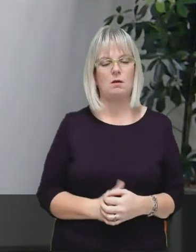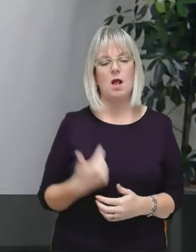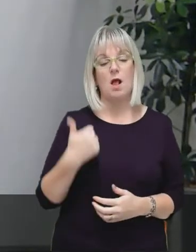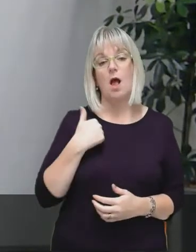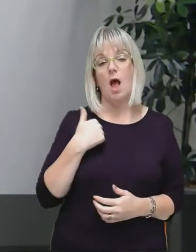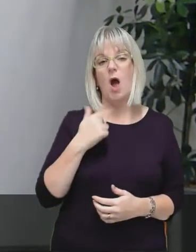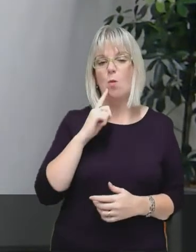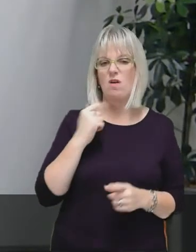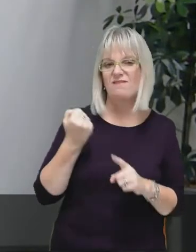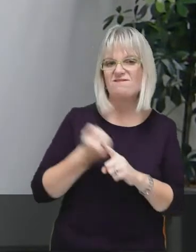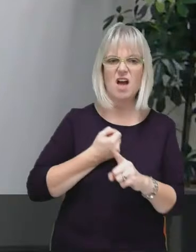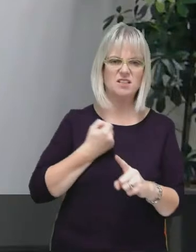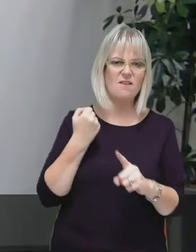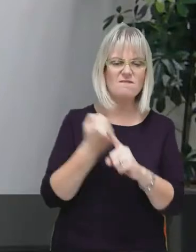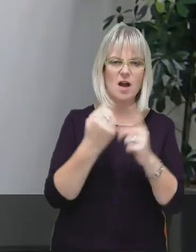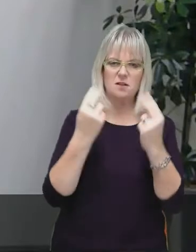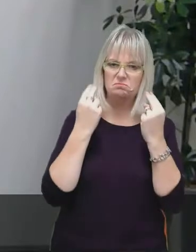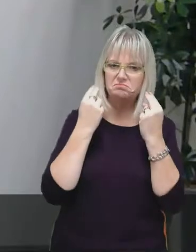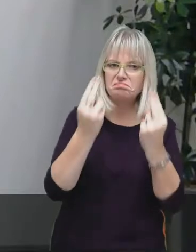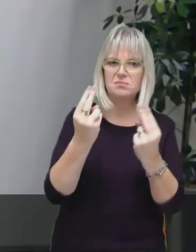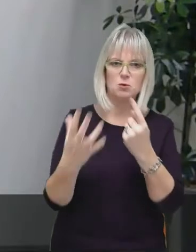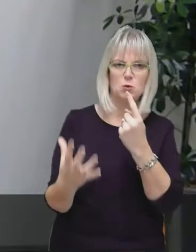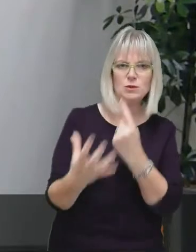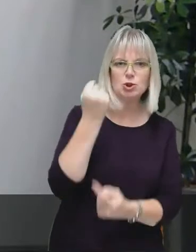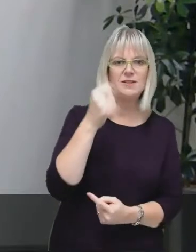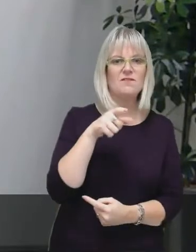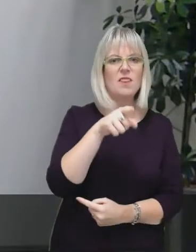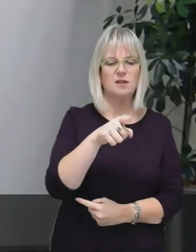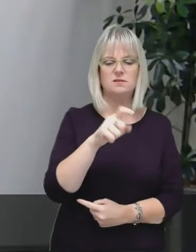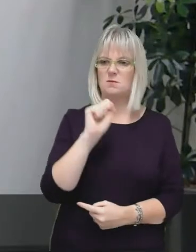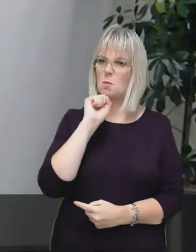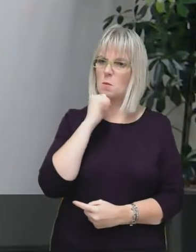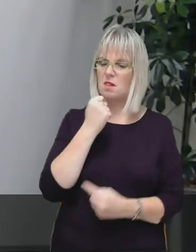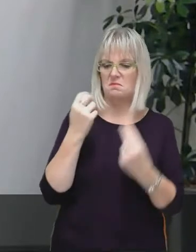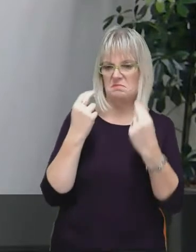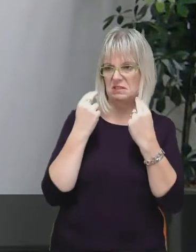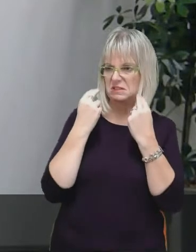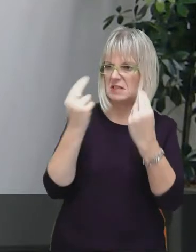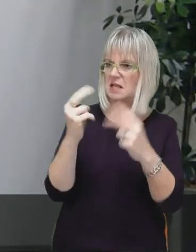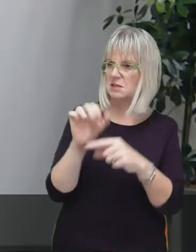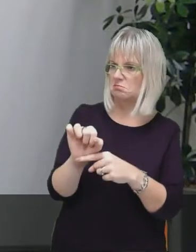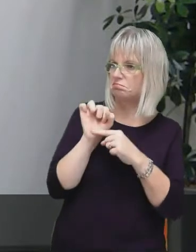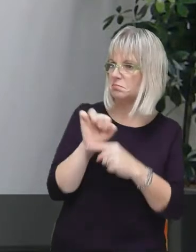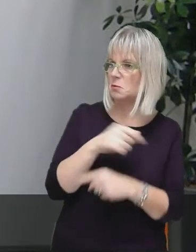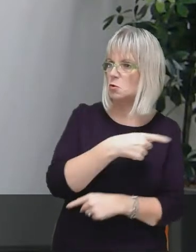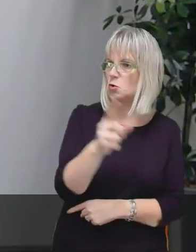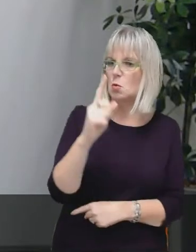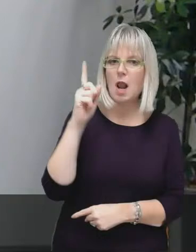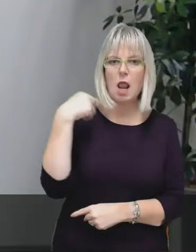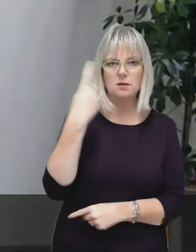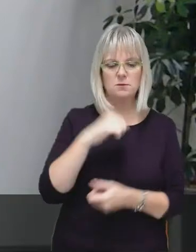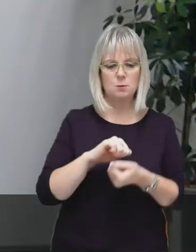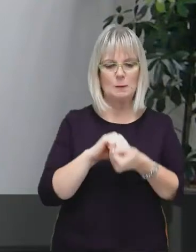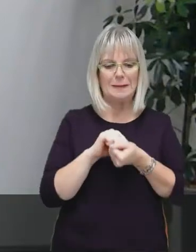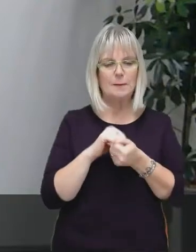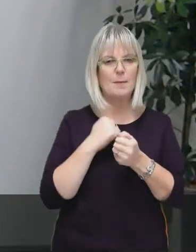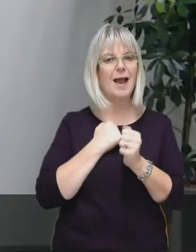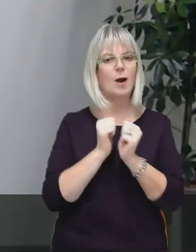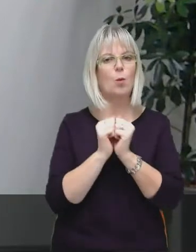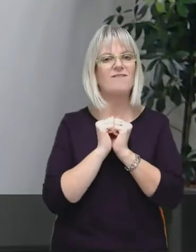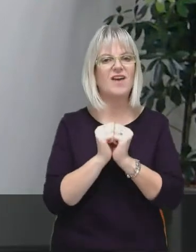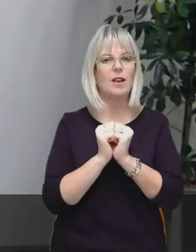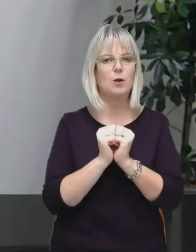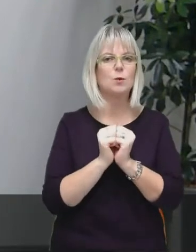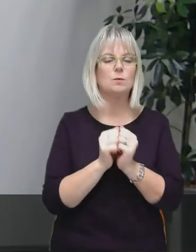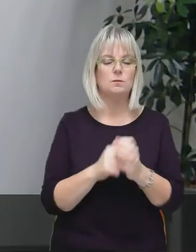continue to stand up for London and the values we hold dear. Thank you. And I'm looking forward to answering your questions.